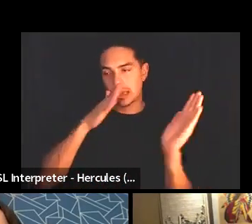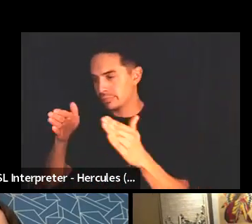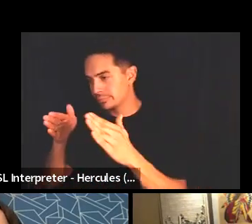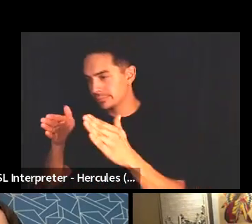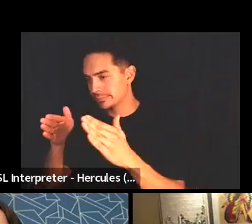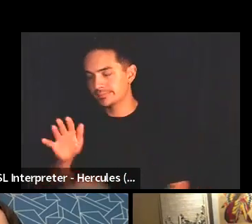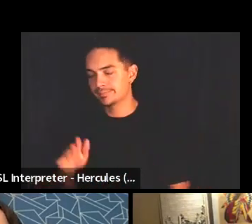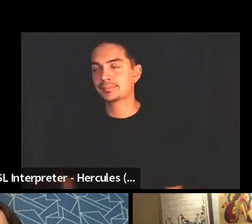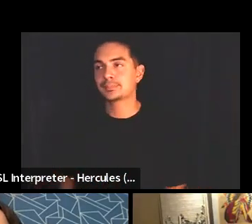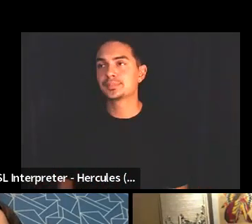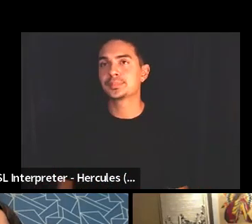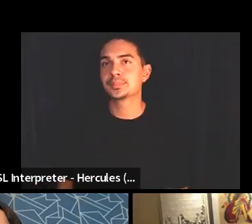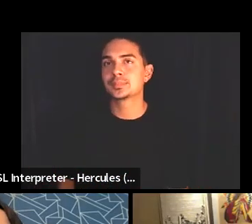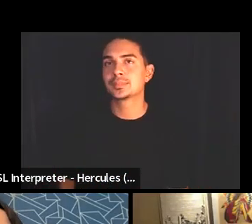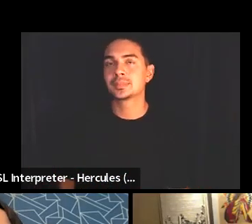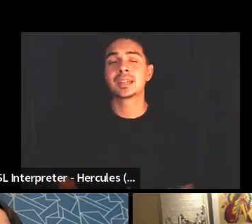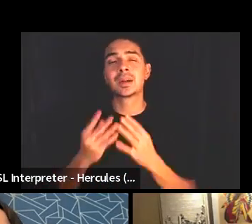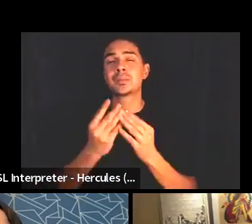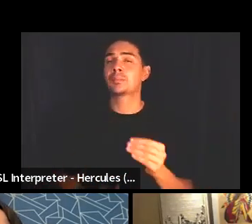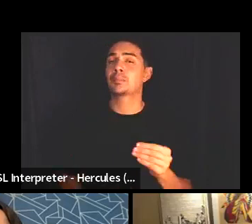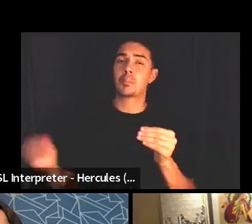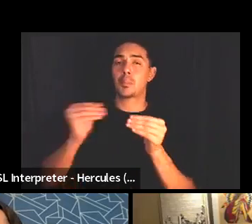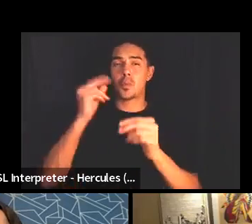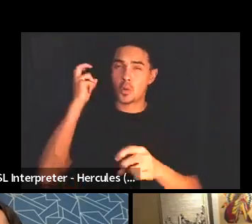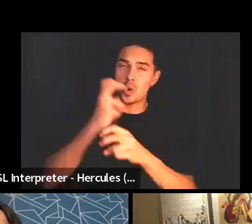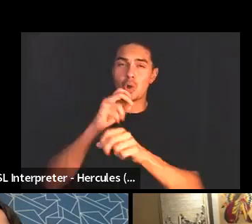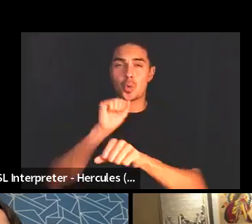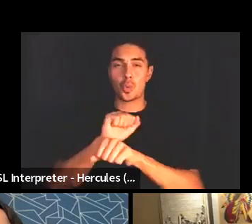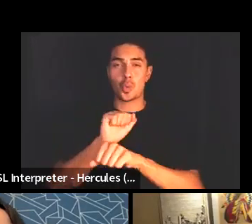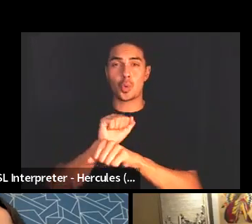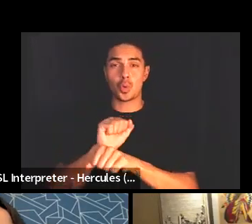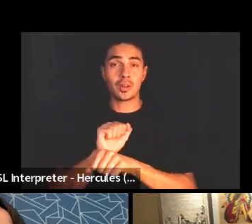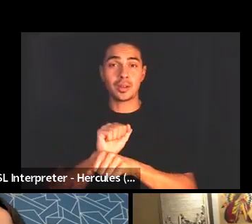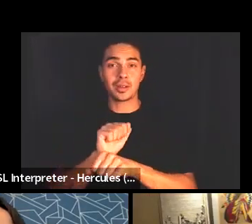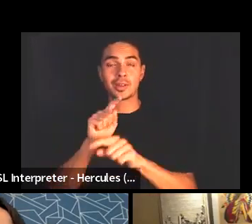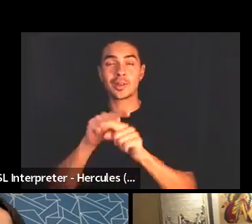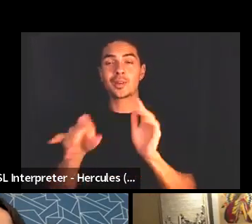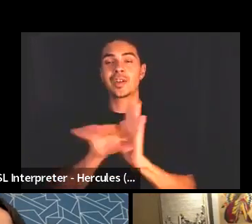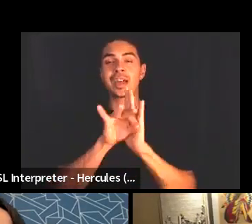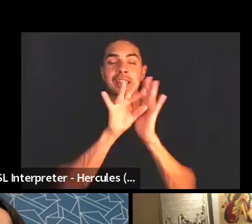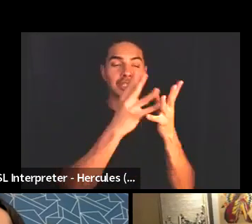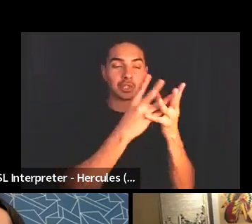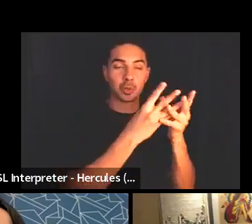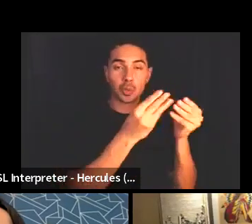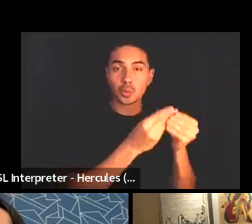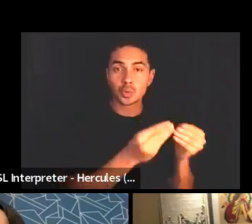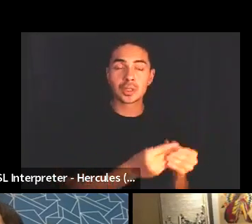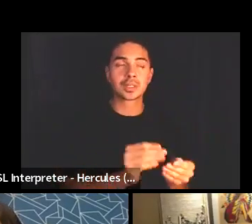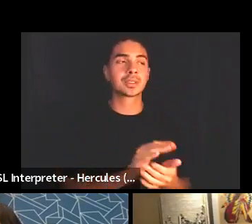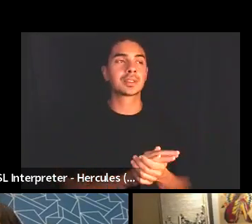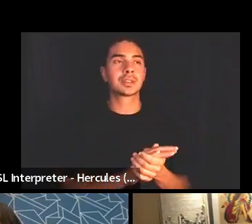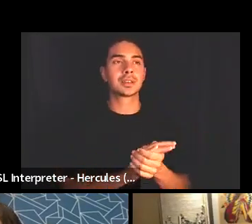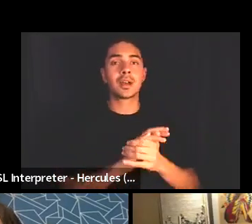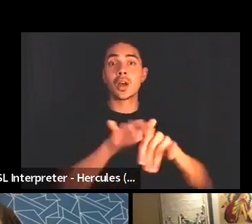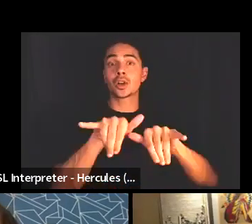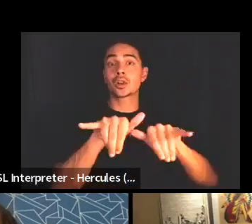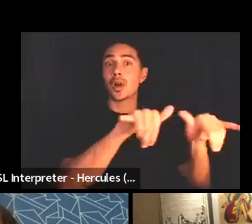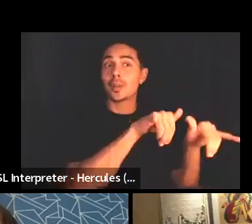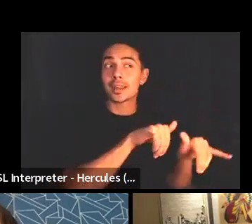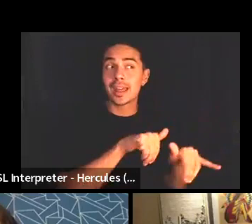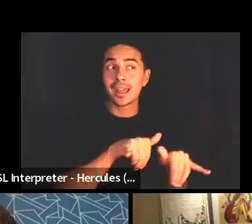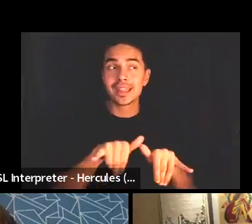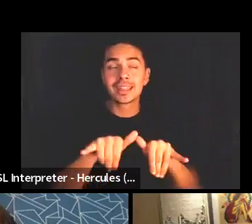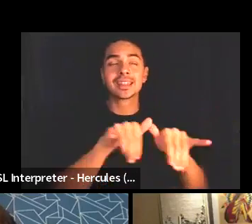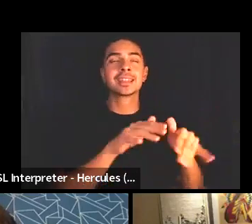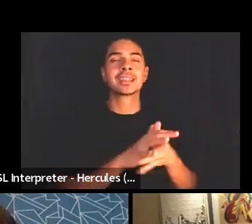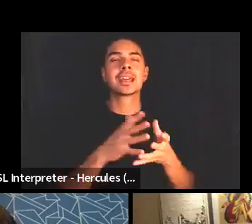And it's much harder work to find the good and find the solutions and find the commonality. It just takes a little bit more